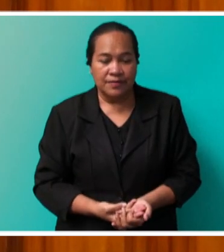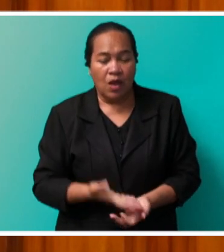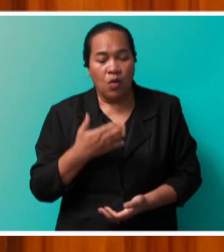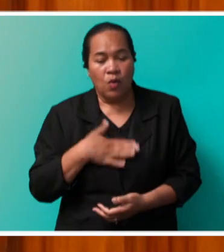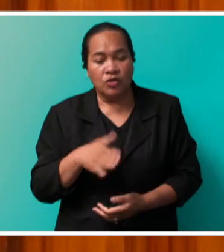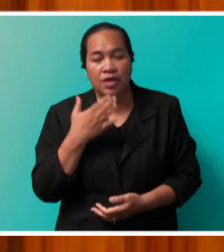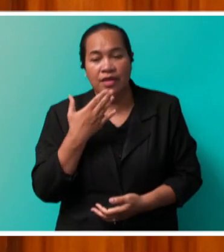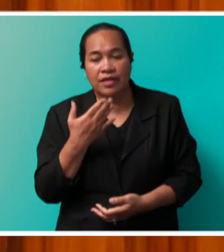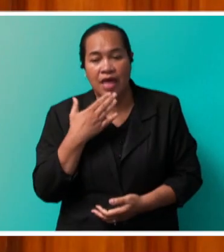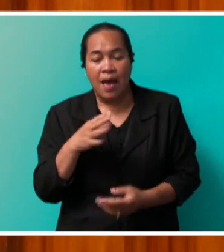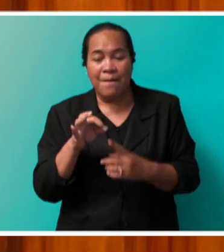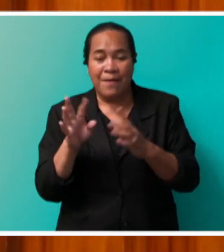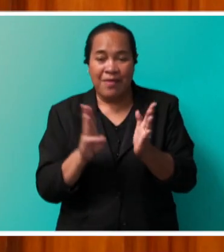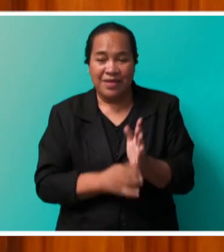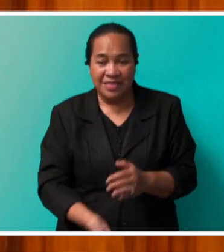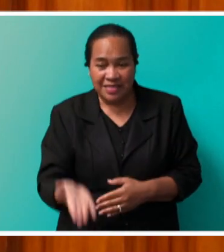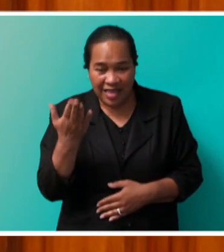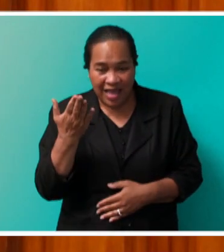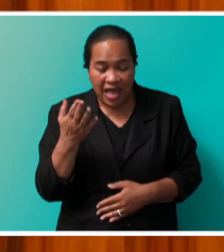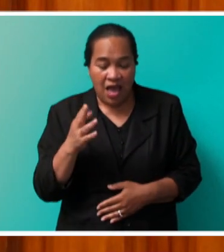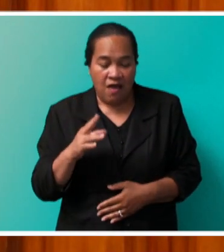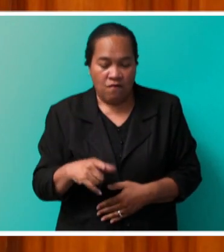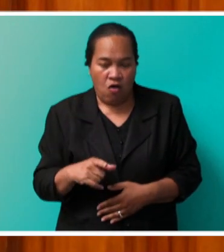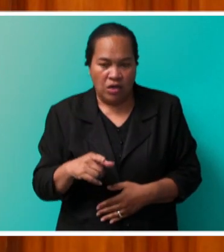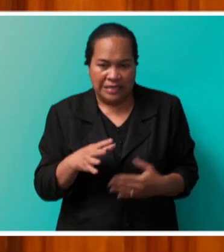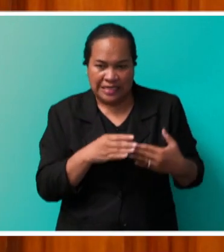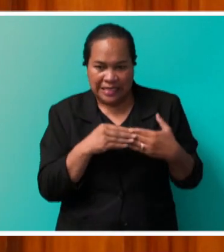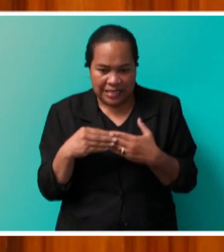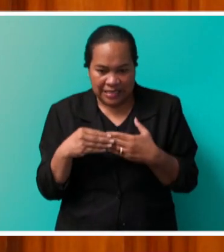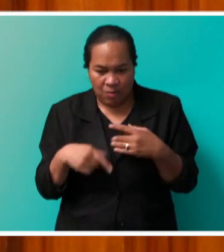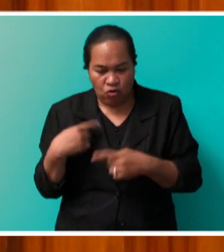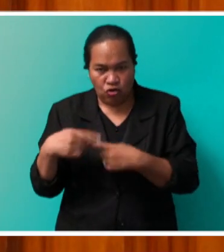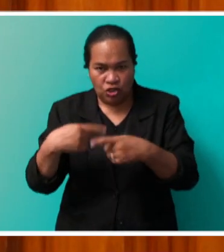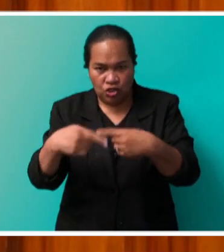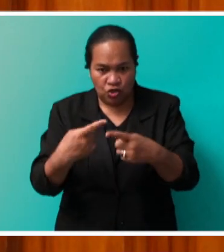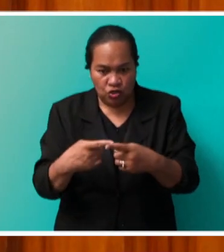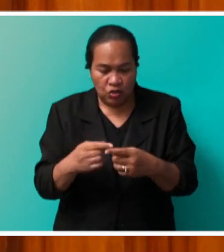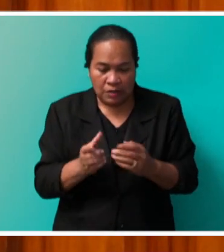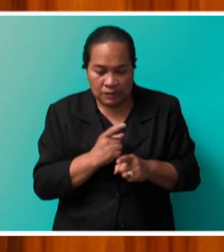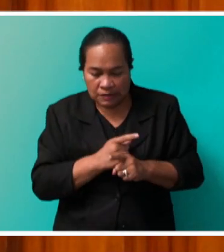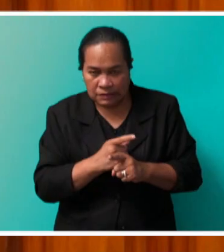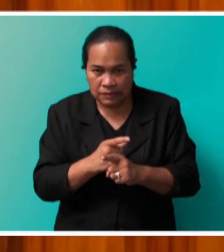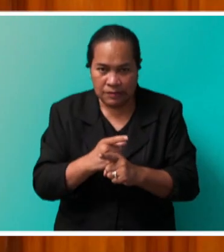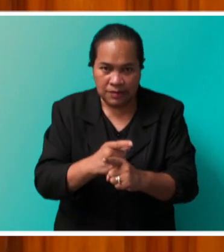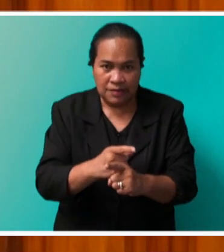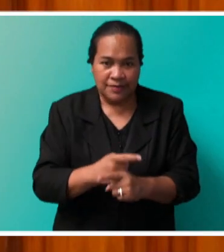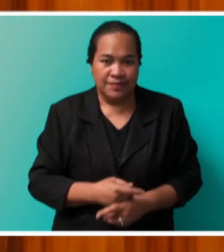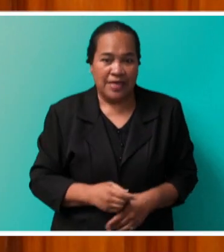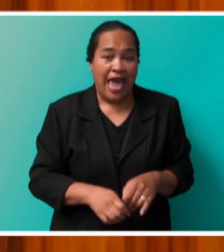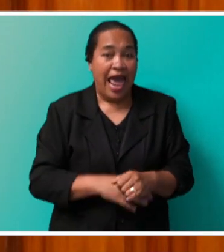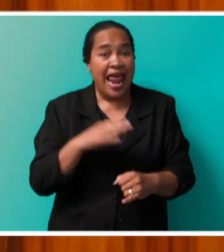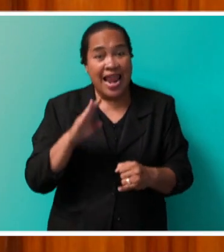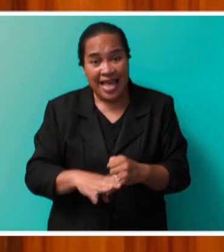thank the Honorable Prime Minister for his able leadership and wisdom in continuing to steer our nation forward. And lastly,